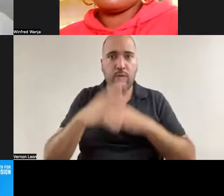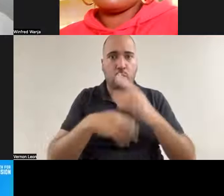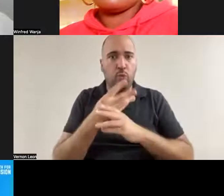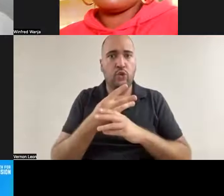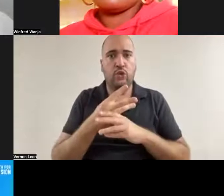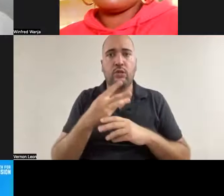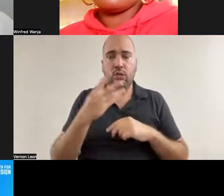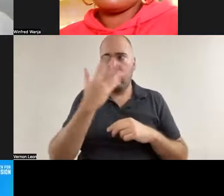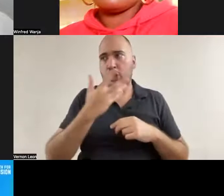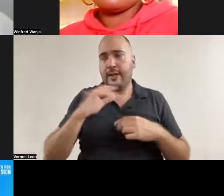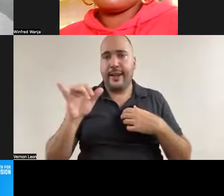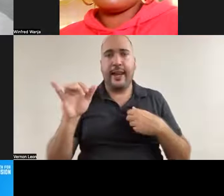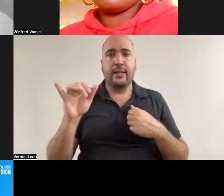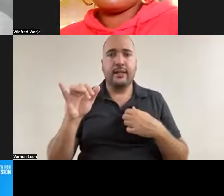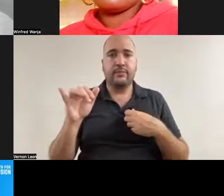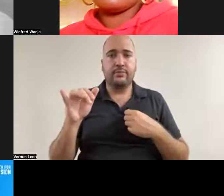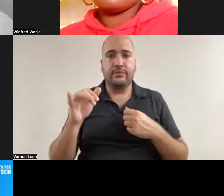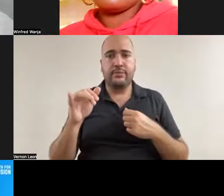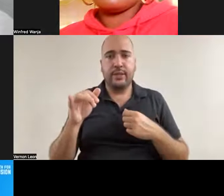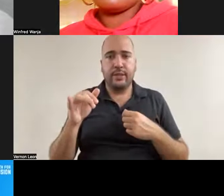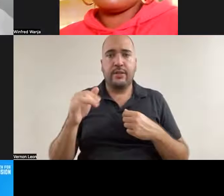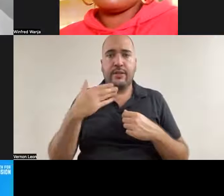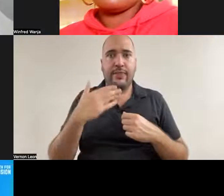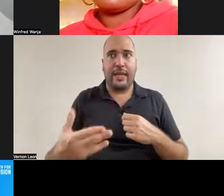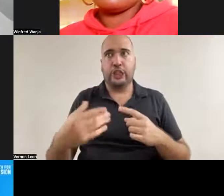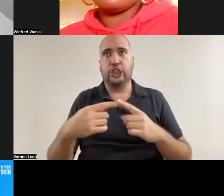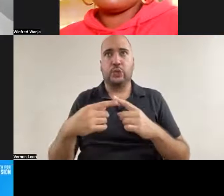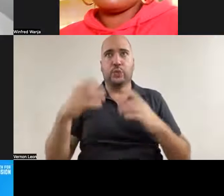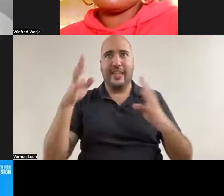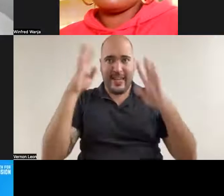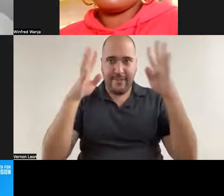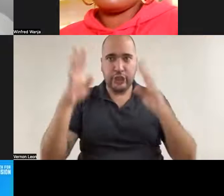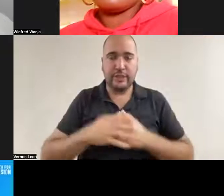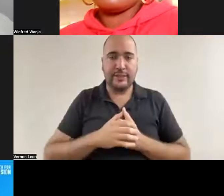world look like thanks to innovation?